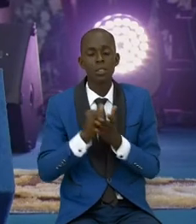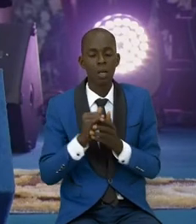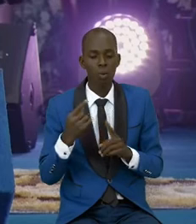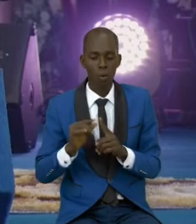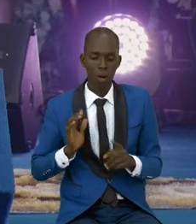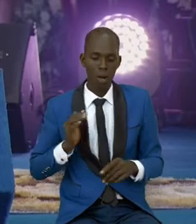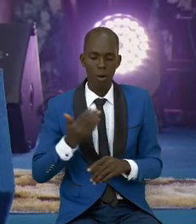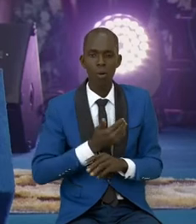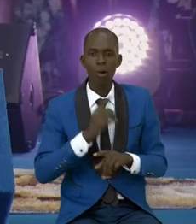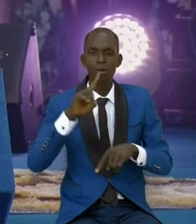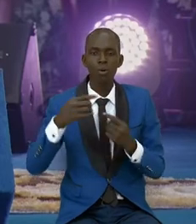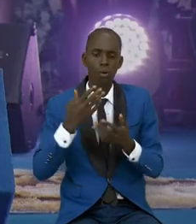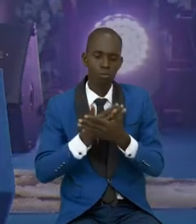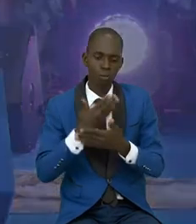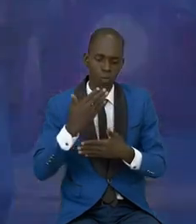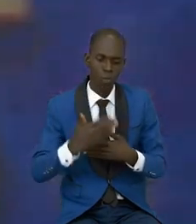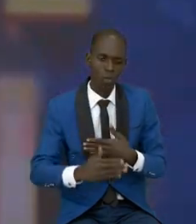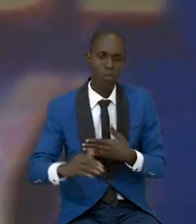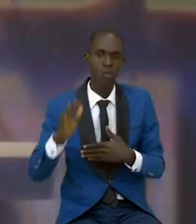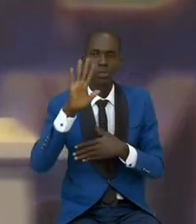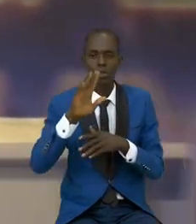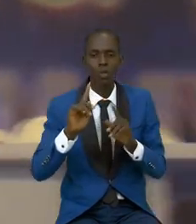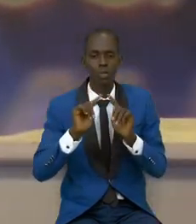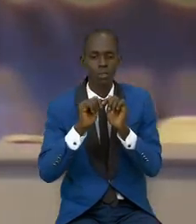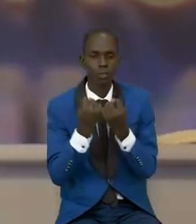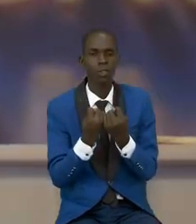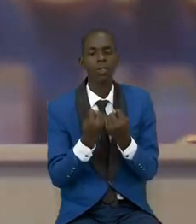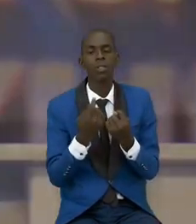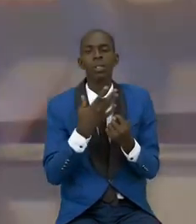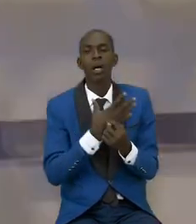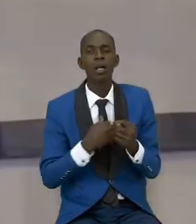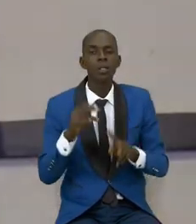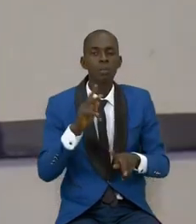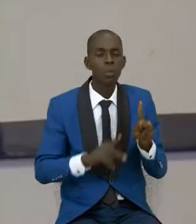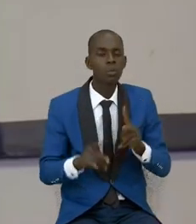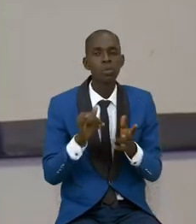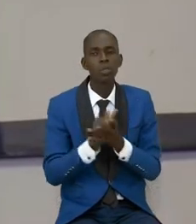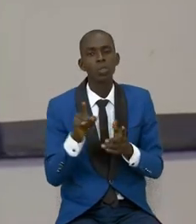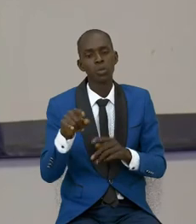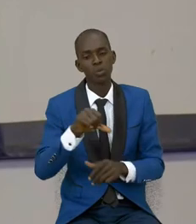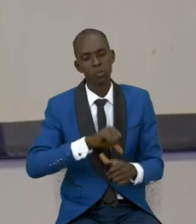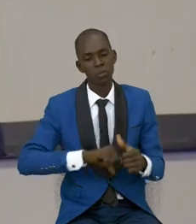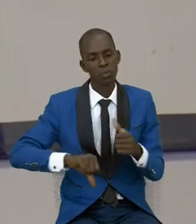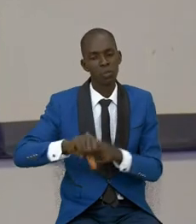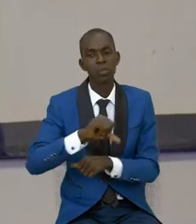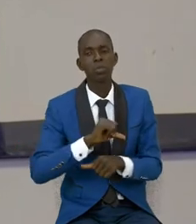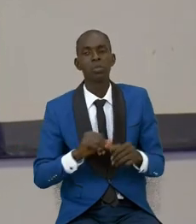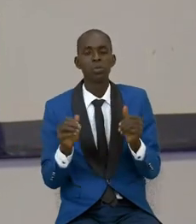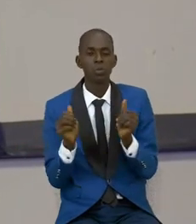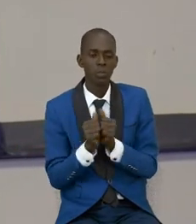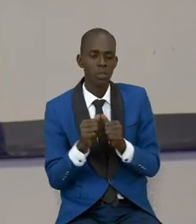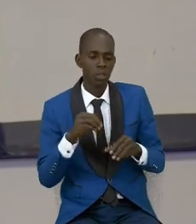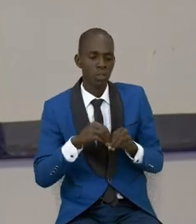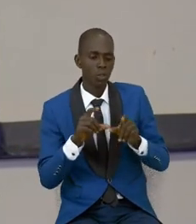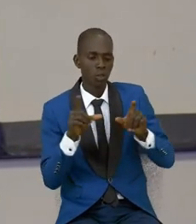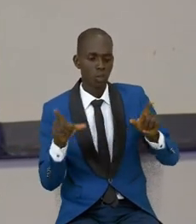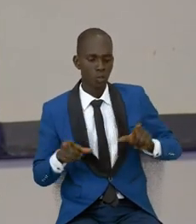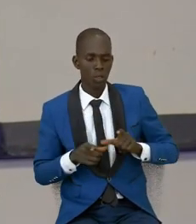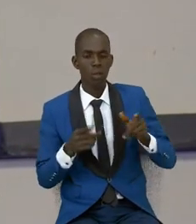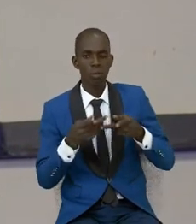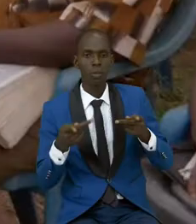Our, it goes beyond the people you fellowship together locally. Every